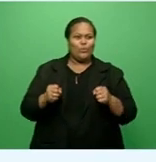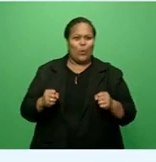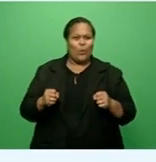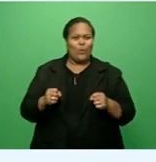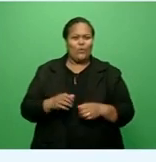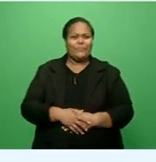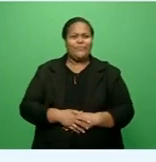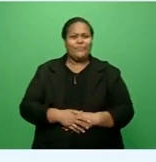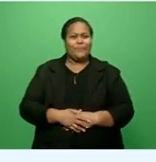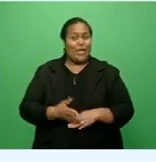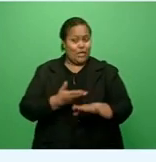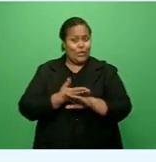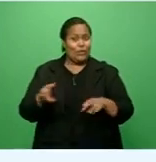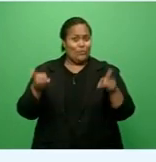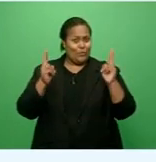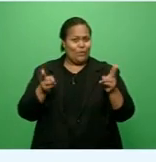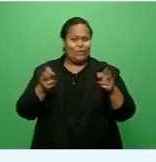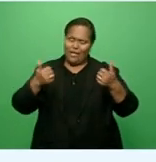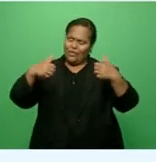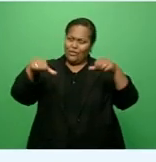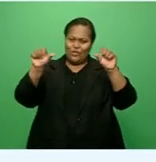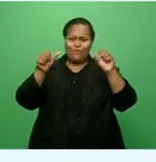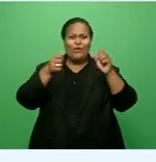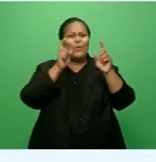new norm and achieving goals.